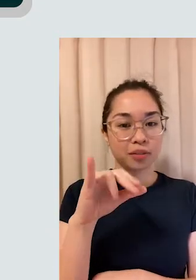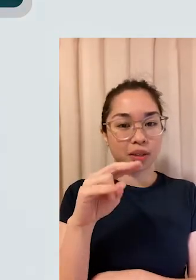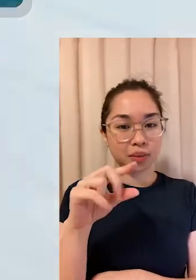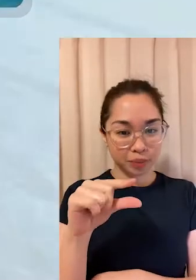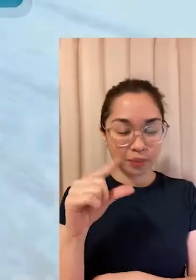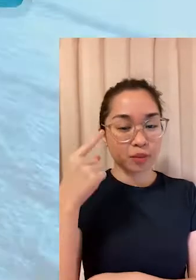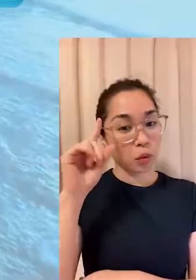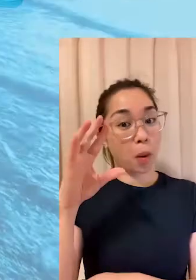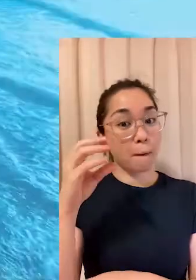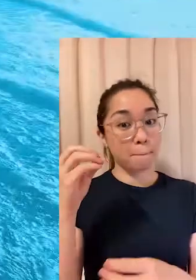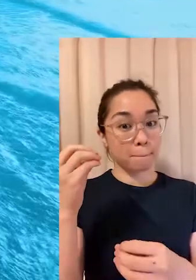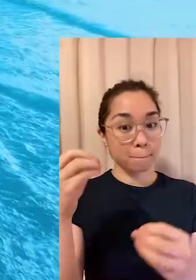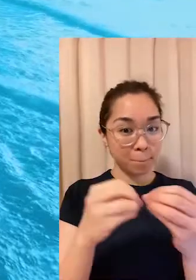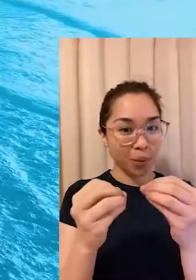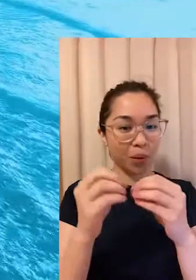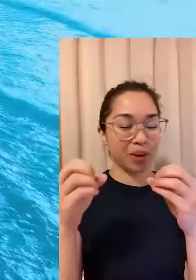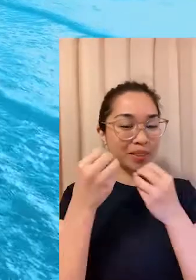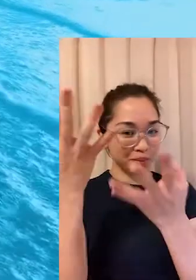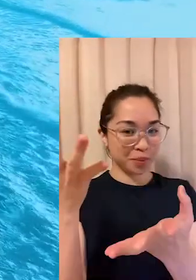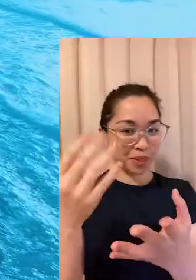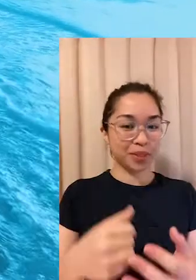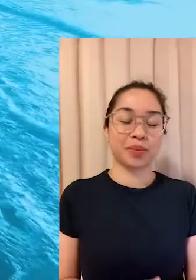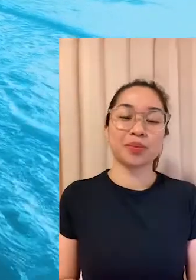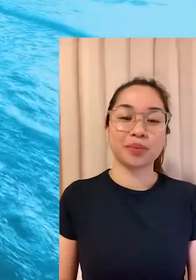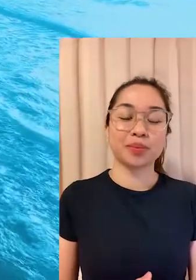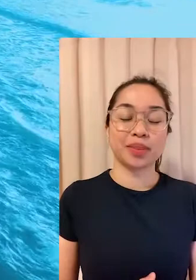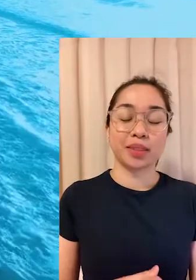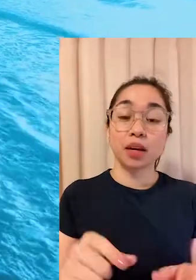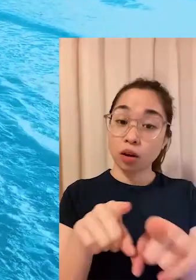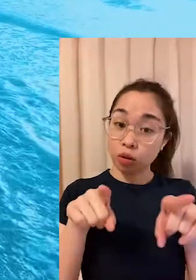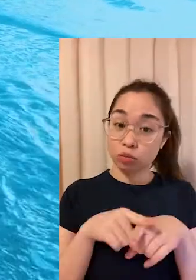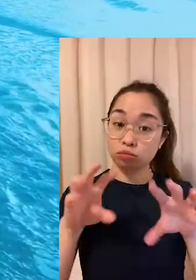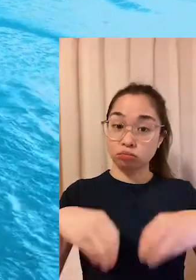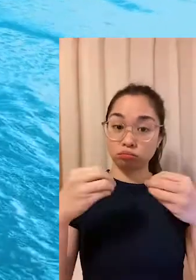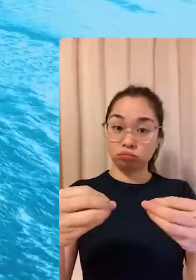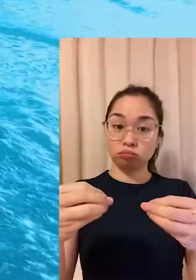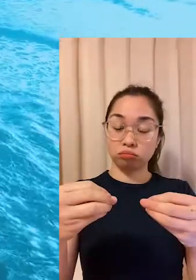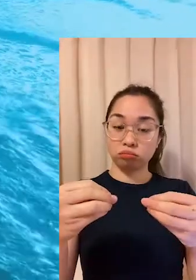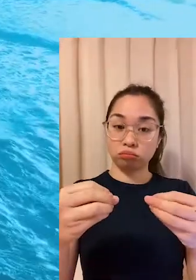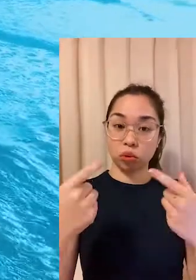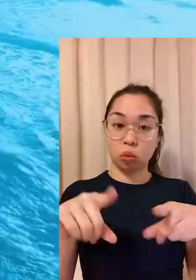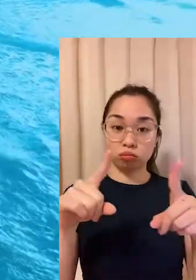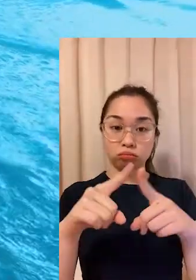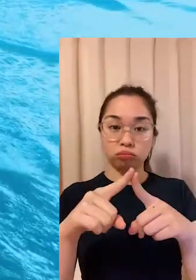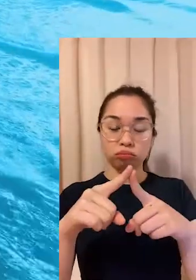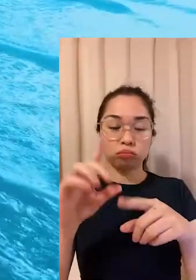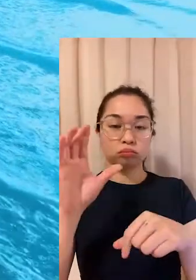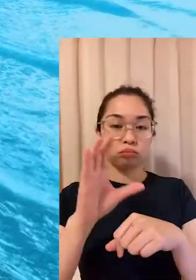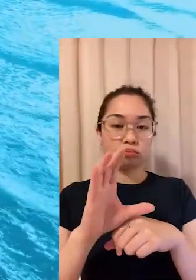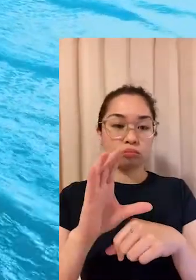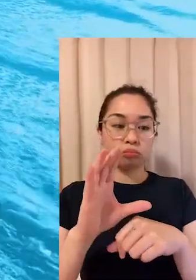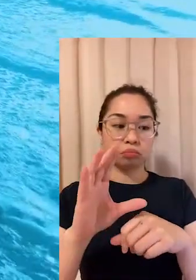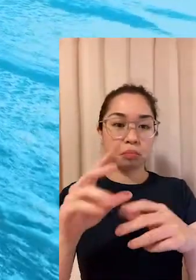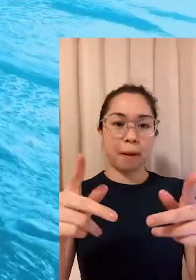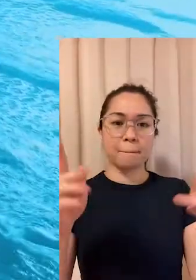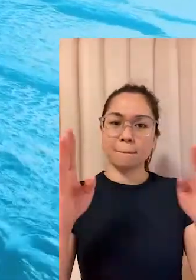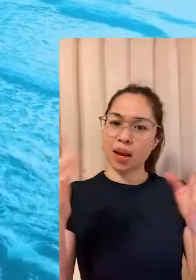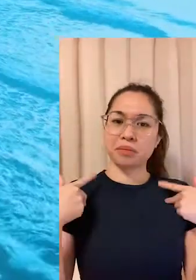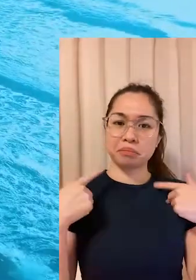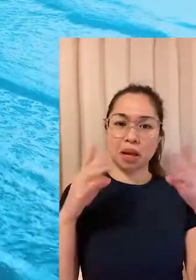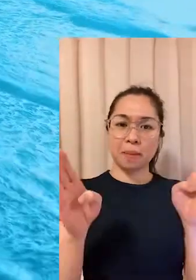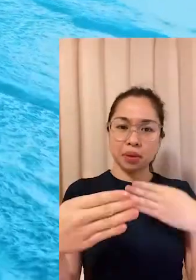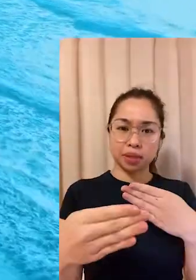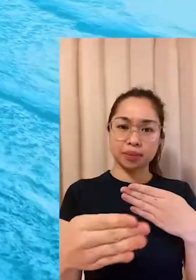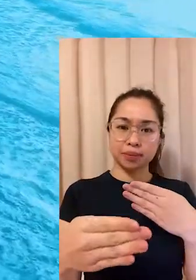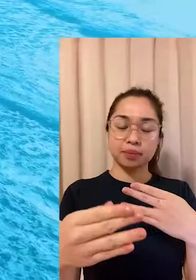ccbc.ph/giving for more details. You can also give in person at our designated offering boxes located